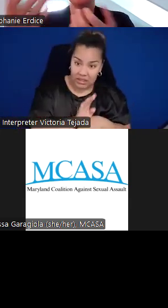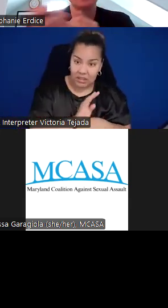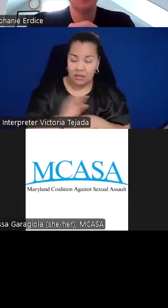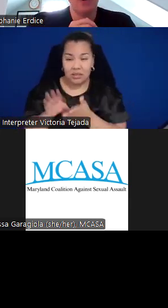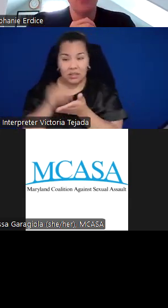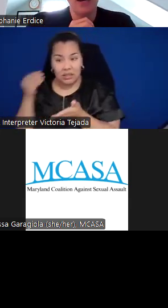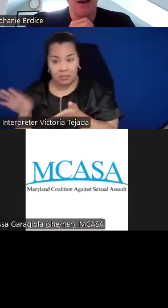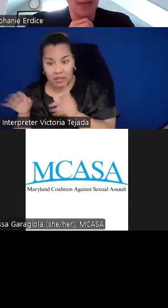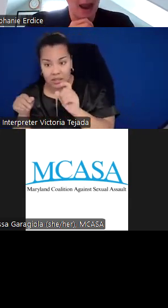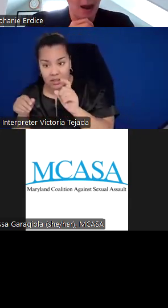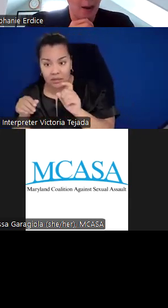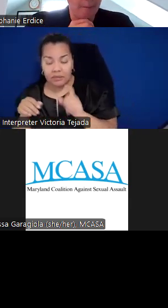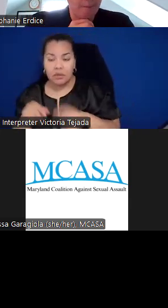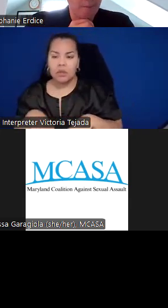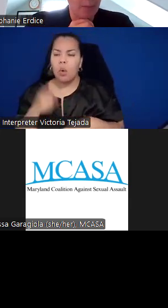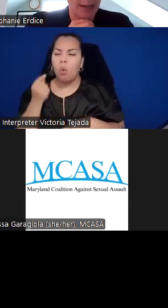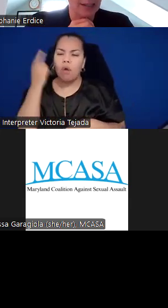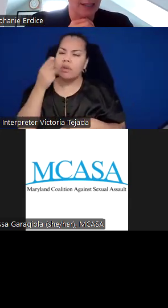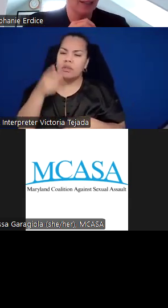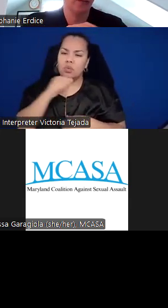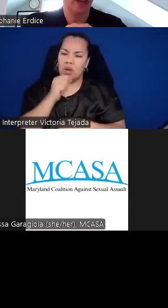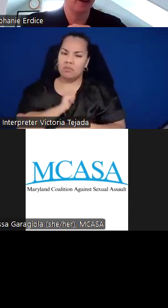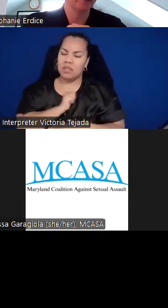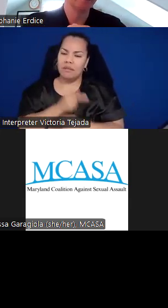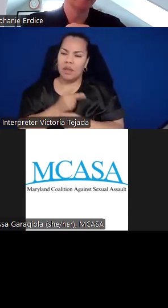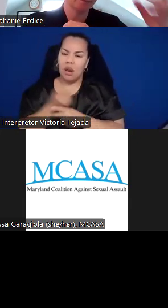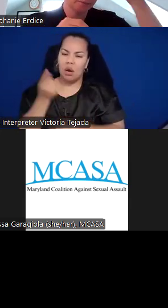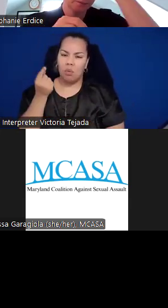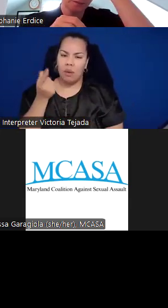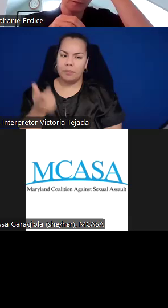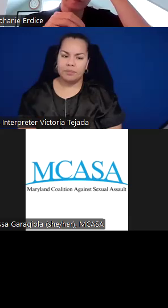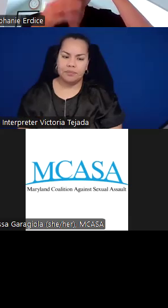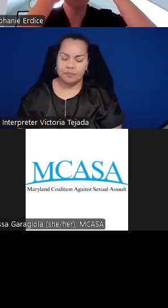is there another reason why you might not be practicing self-care?